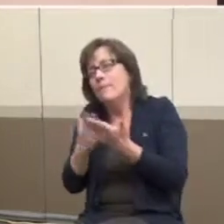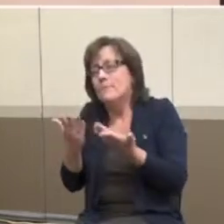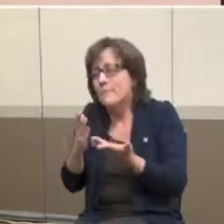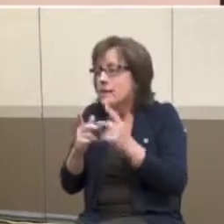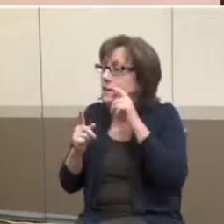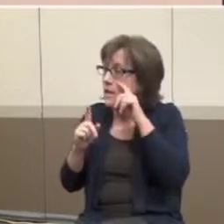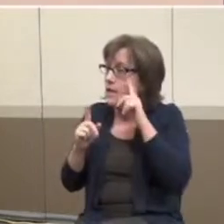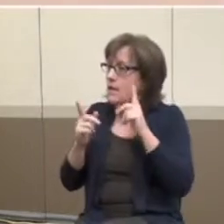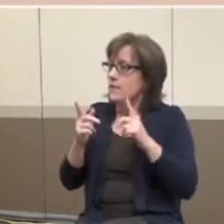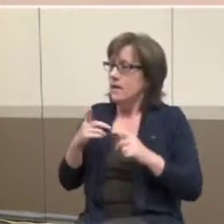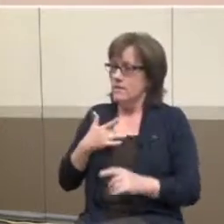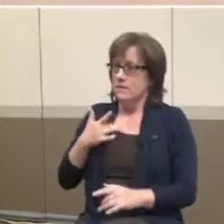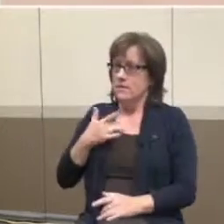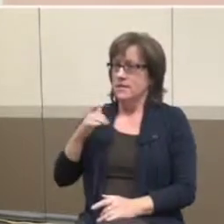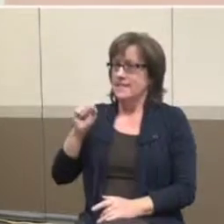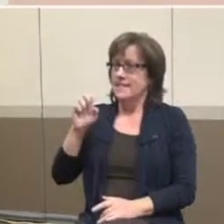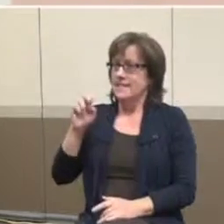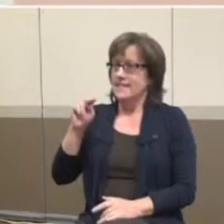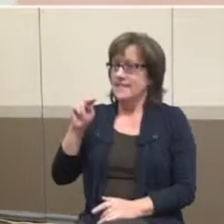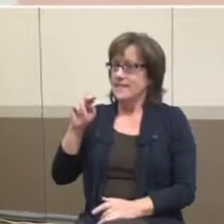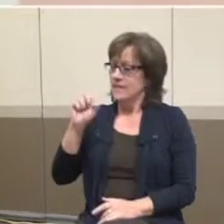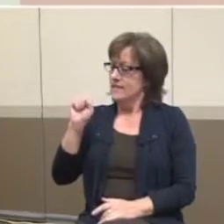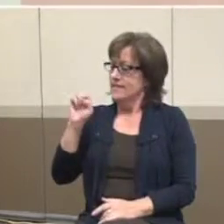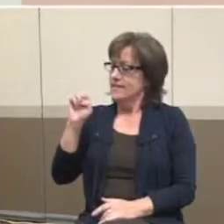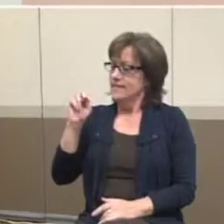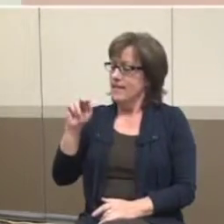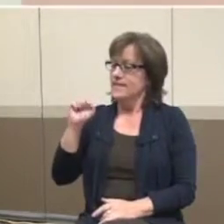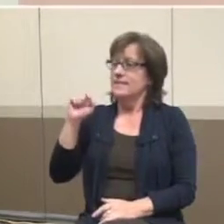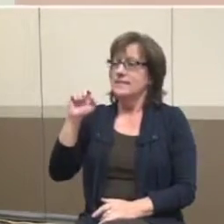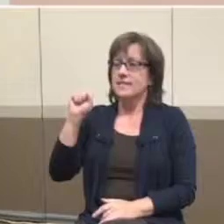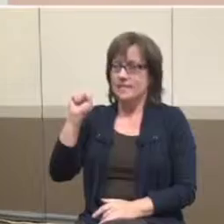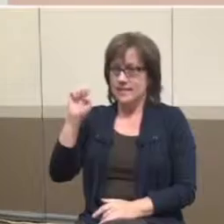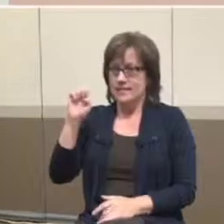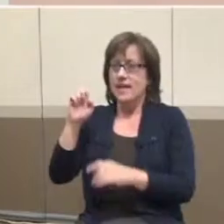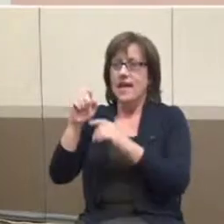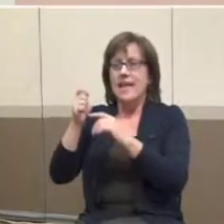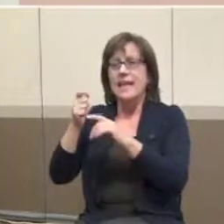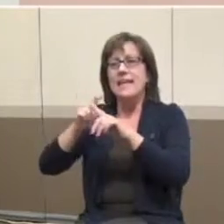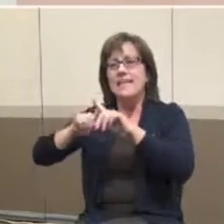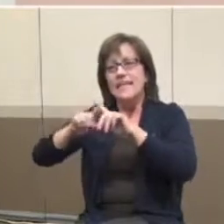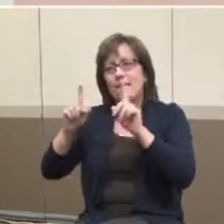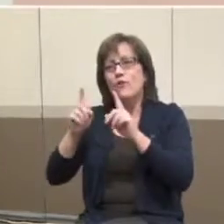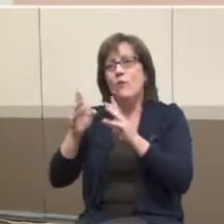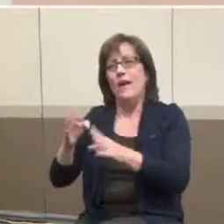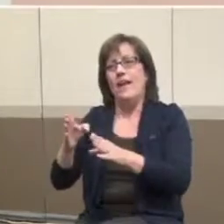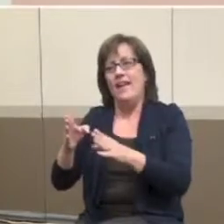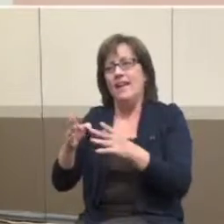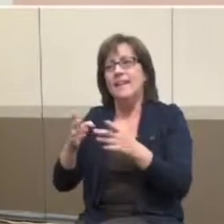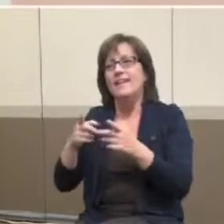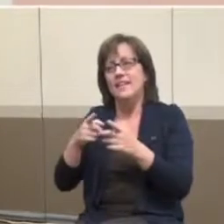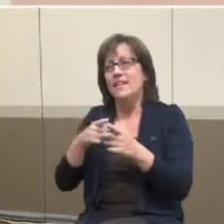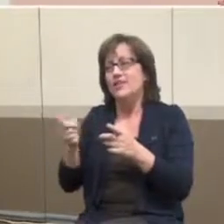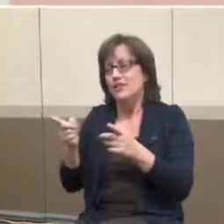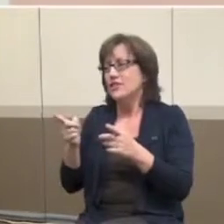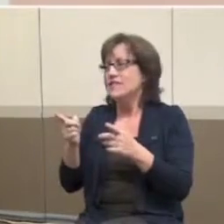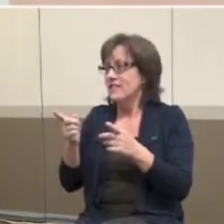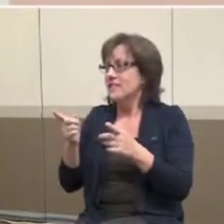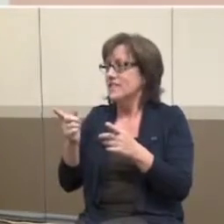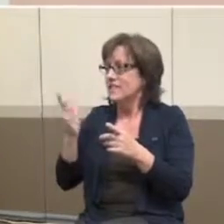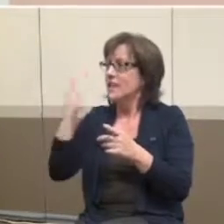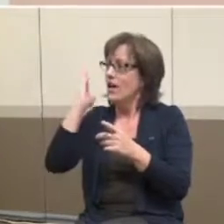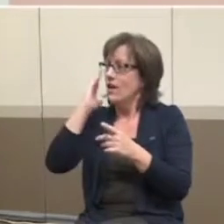and sensing it in different ways. She talks a lot about how she also is aware that